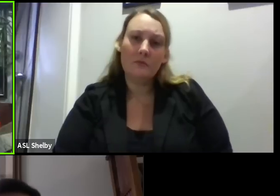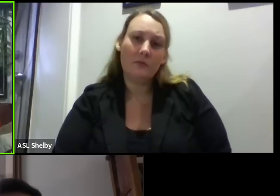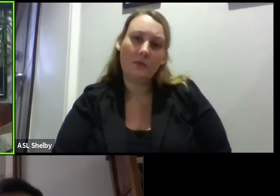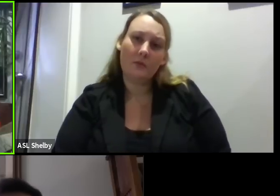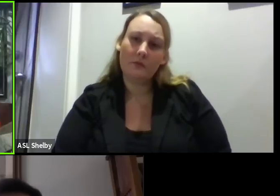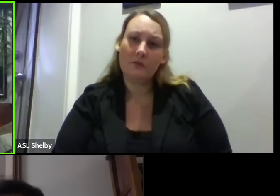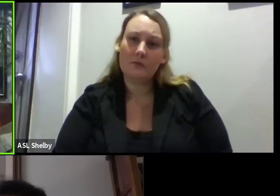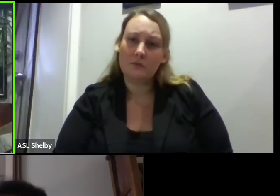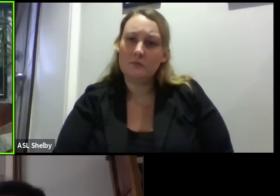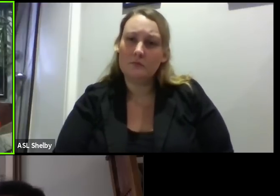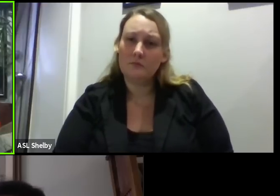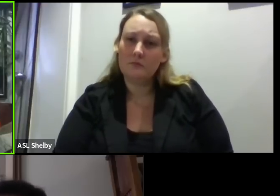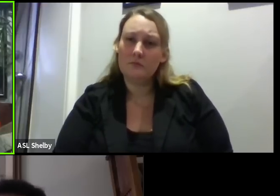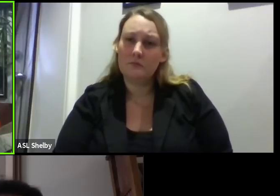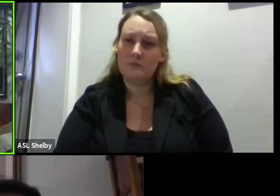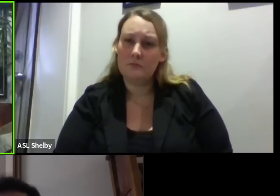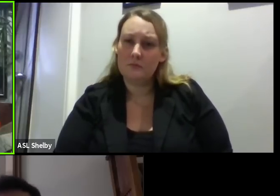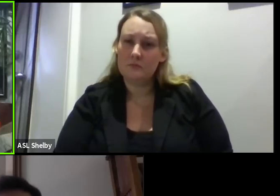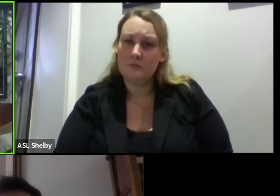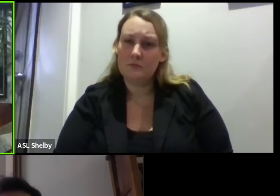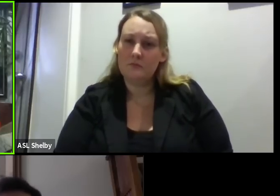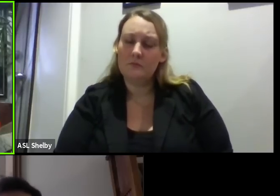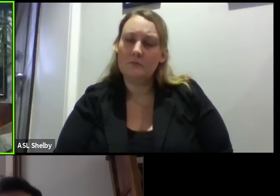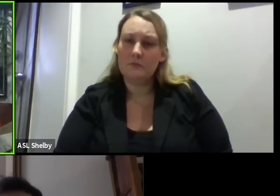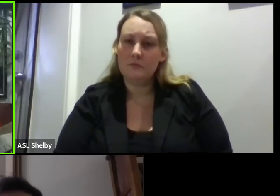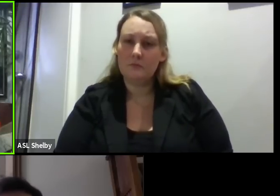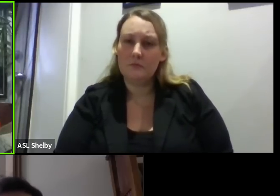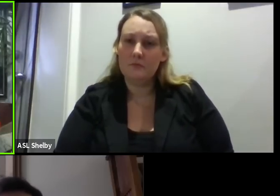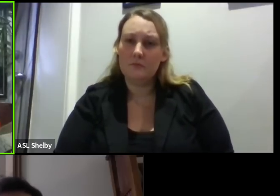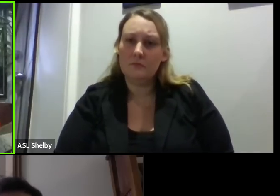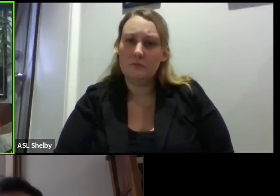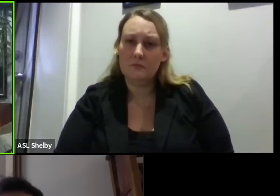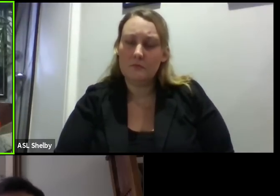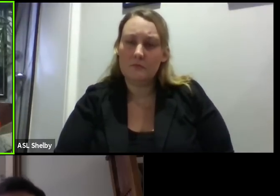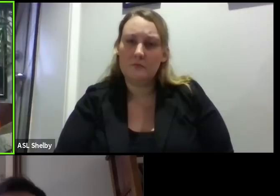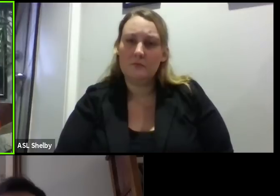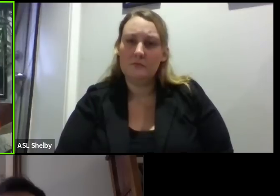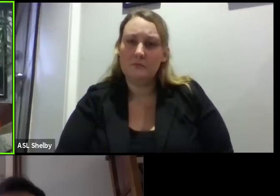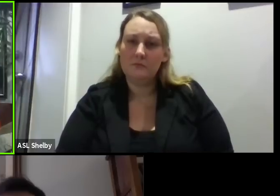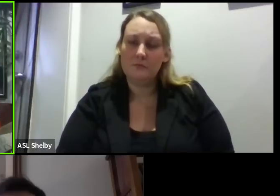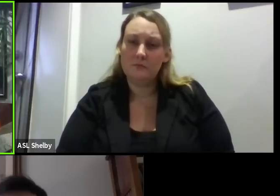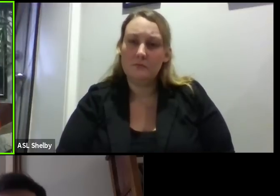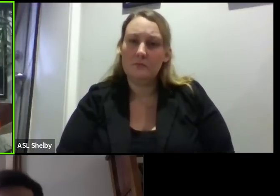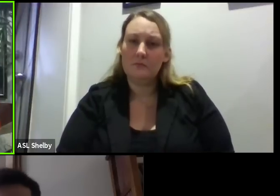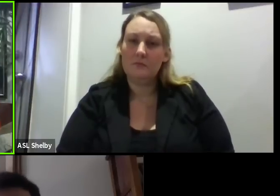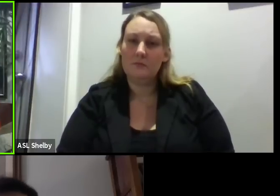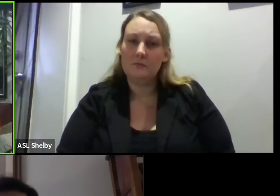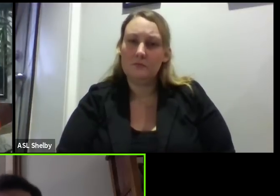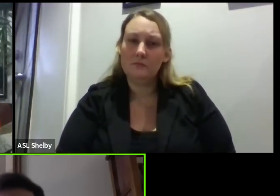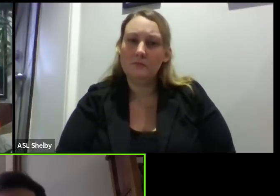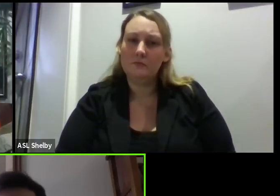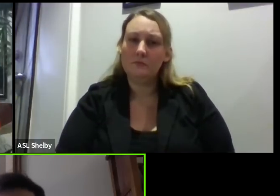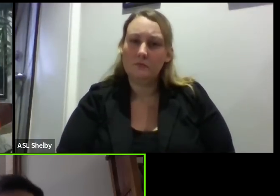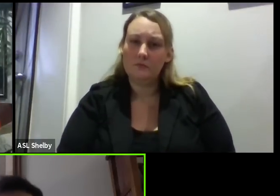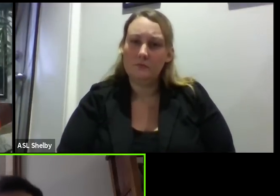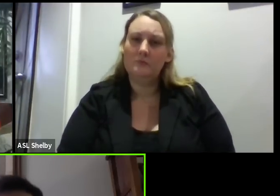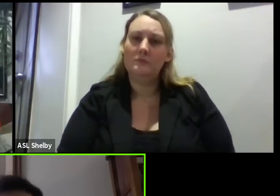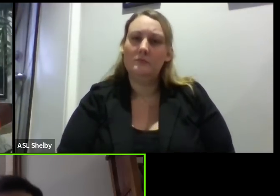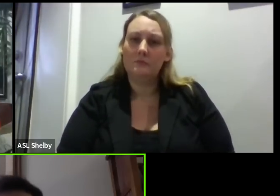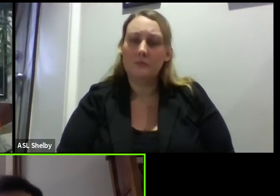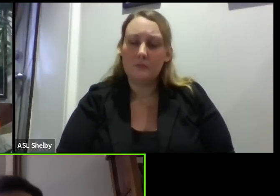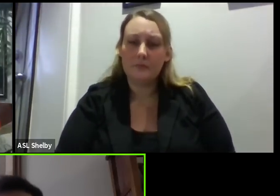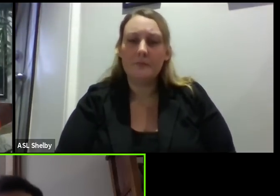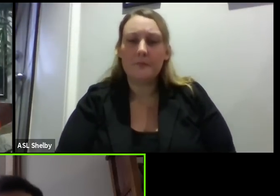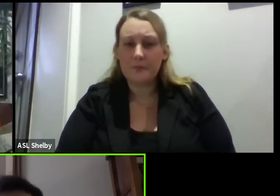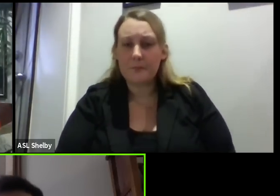frustrando demasiado en este momento, que no tenemos dinero para pagar nuestras rentas, para comprar comida. Esa dificultad es demasiado lo que